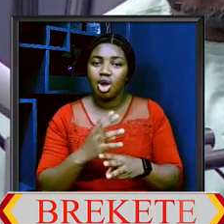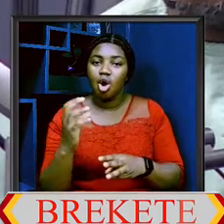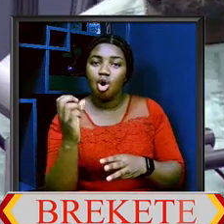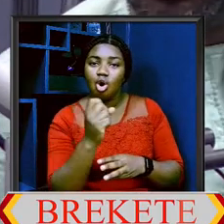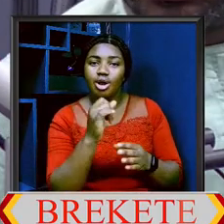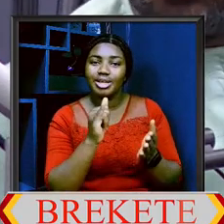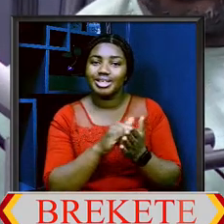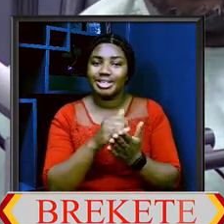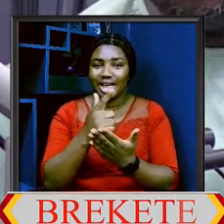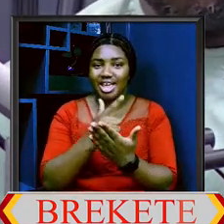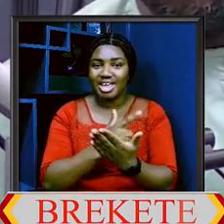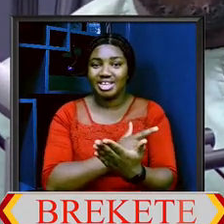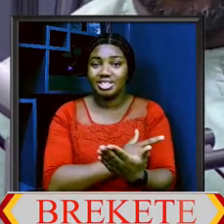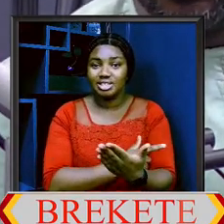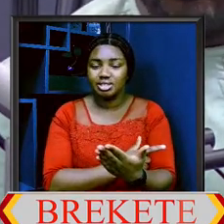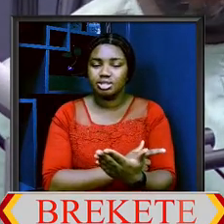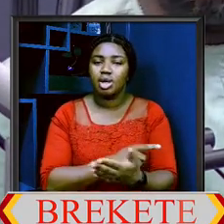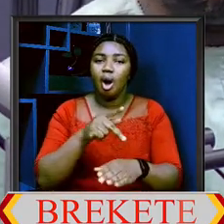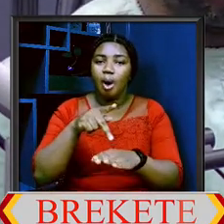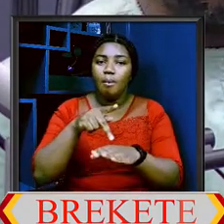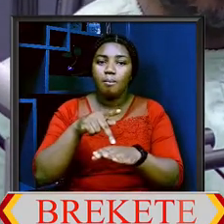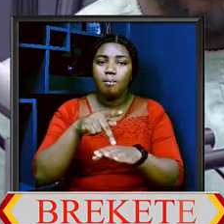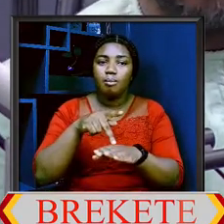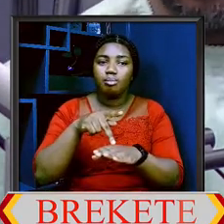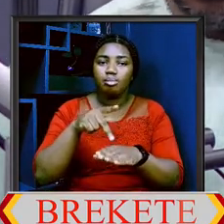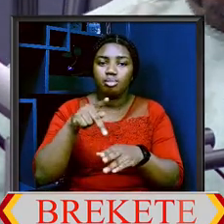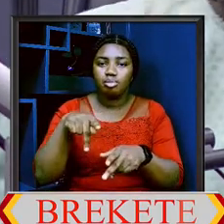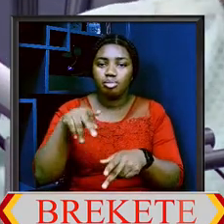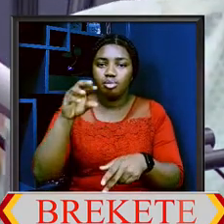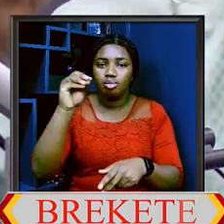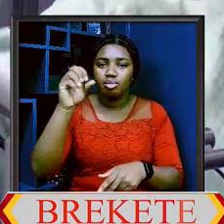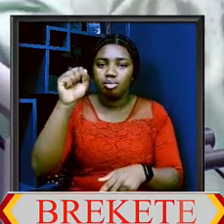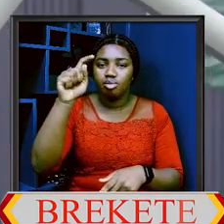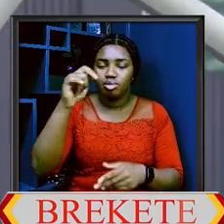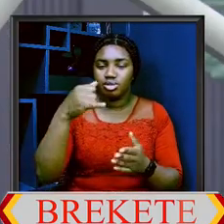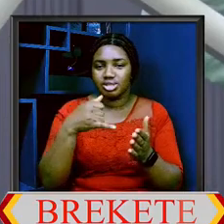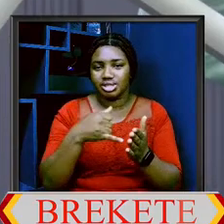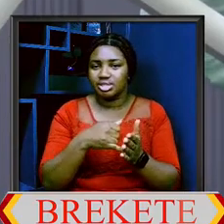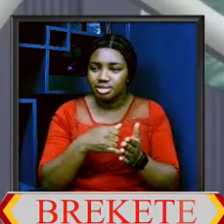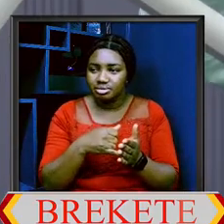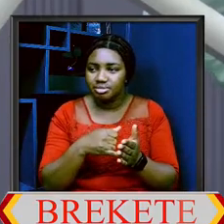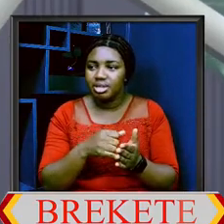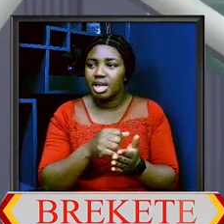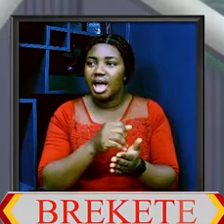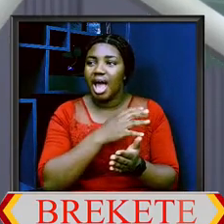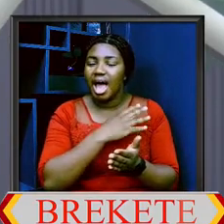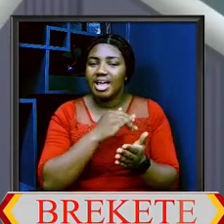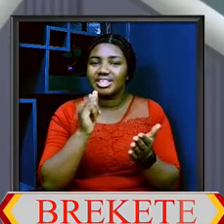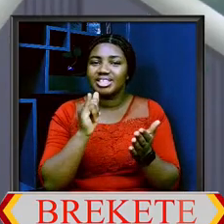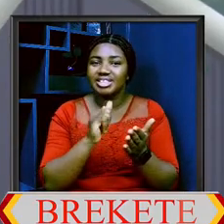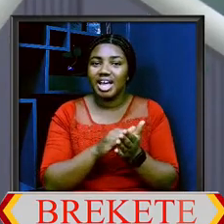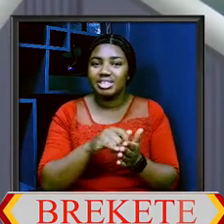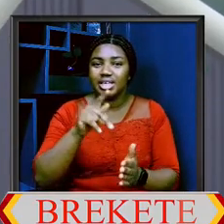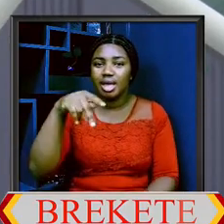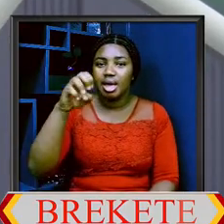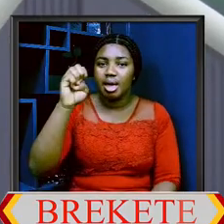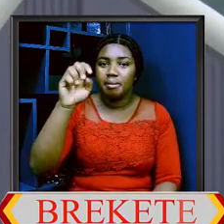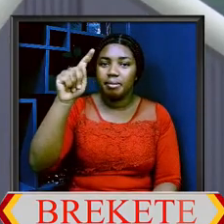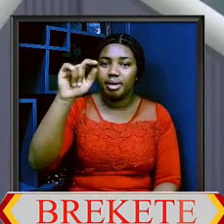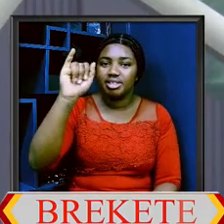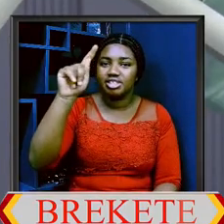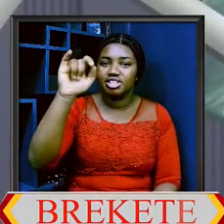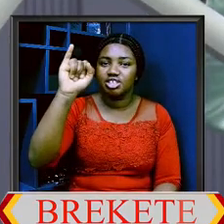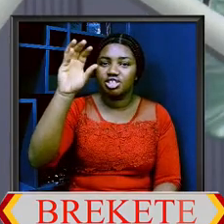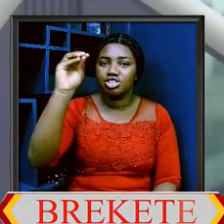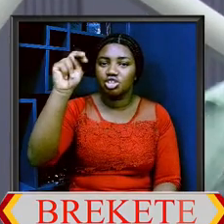collect the list post them okay sir make the whole world read them and then that petition where mad write to